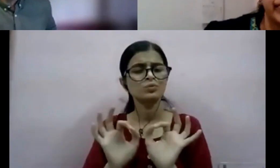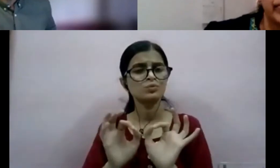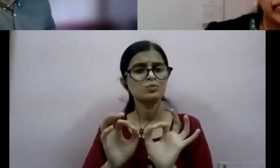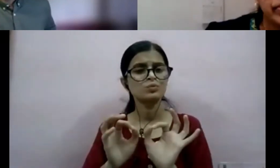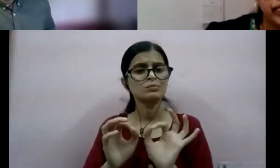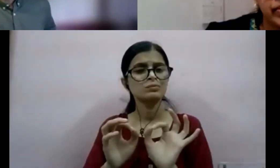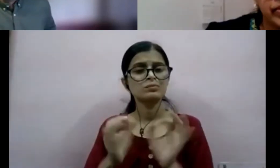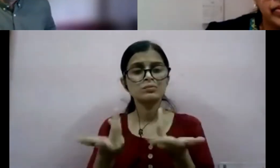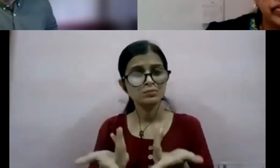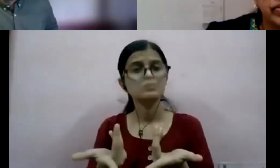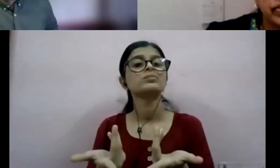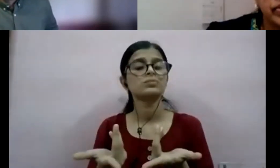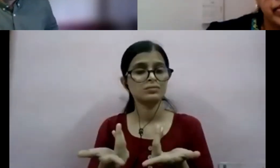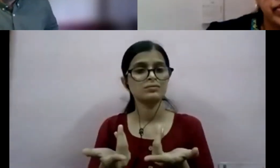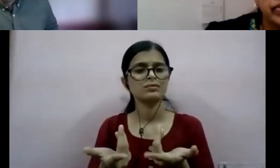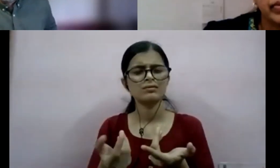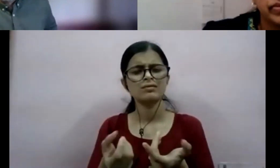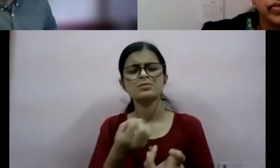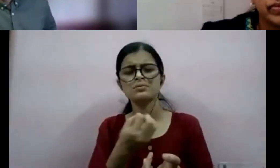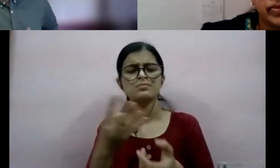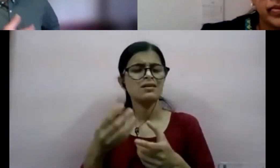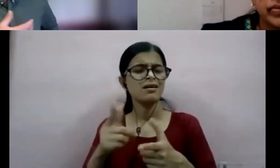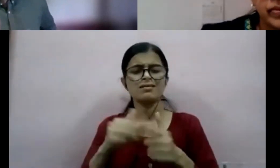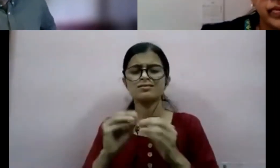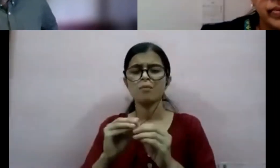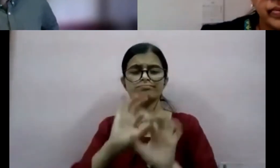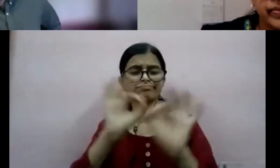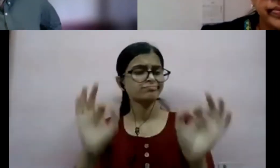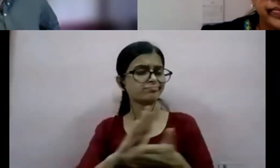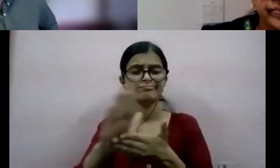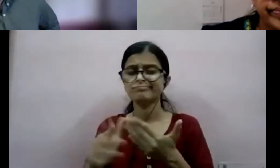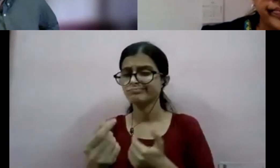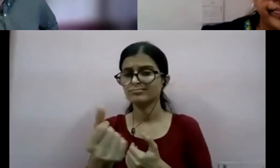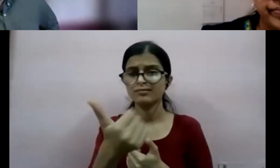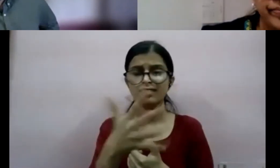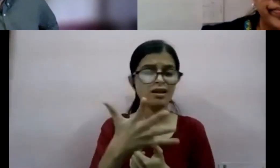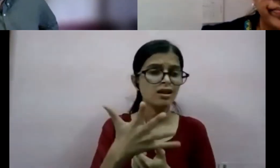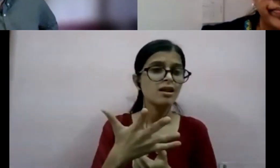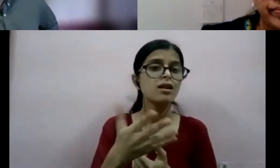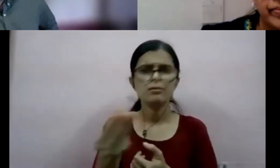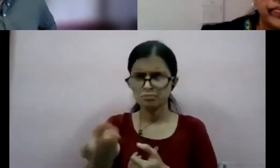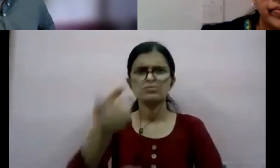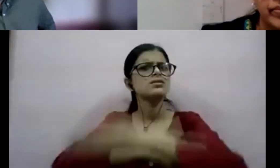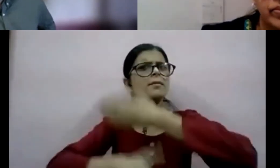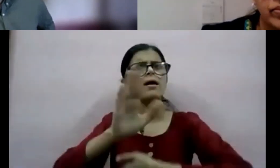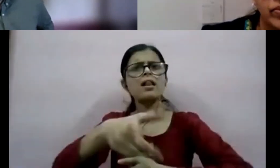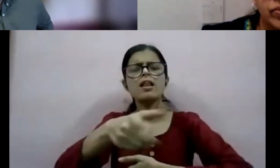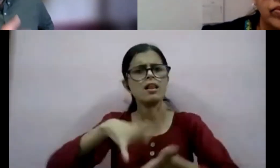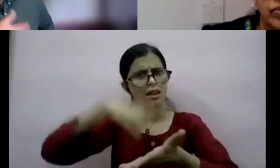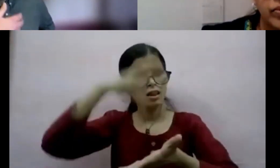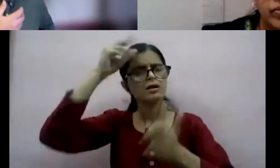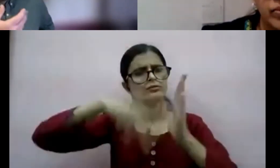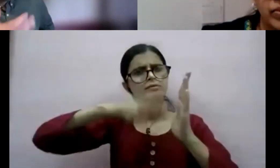large statistics enable us to put that through. We know that people who are disabled, who have learning